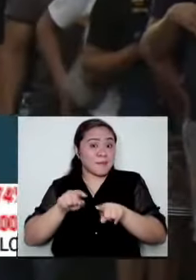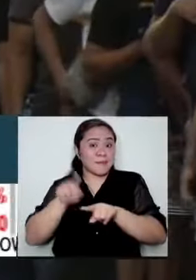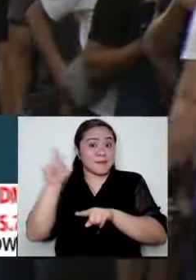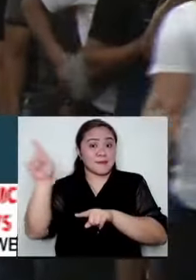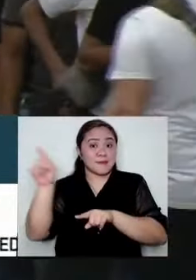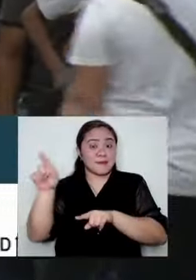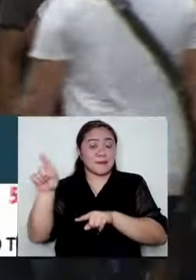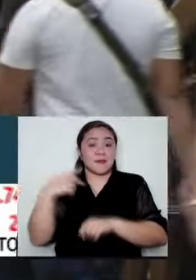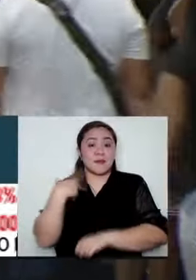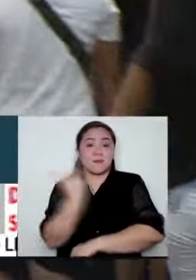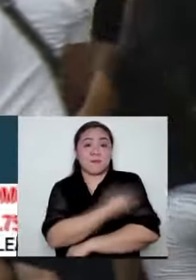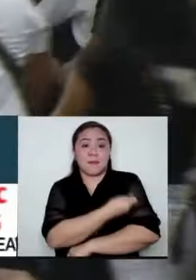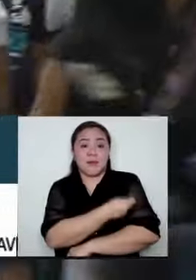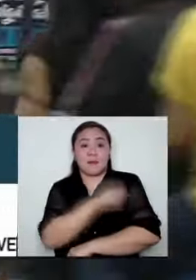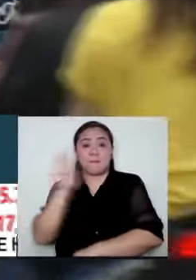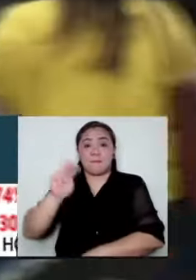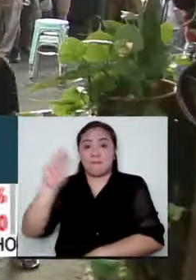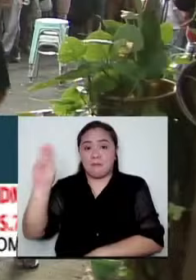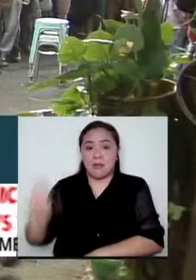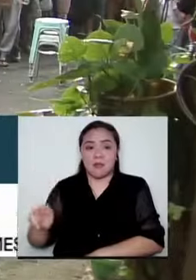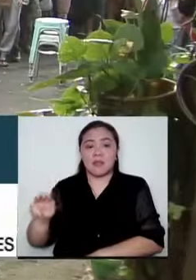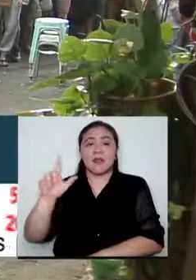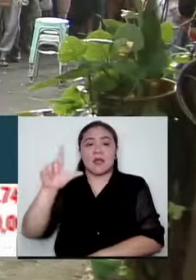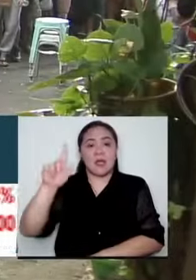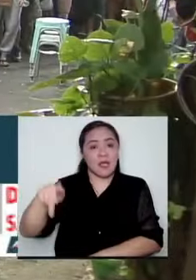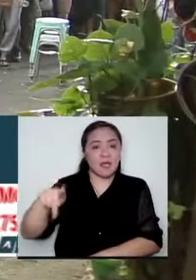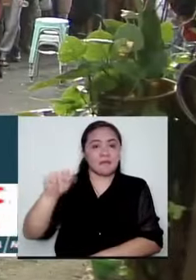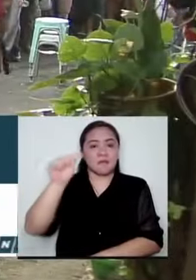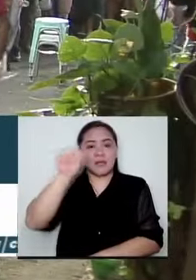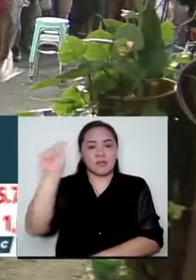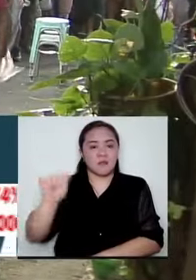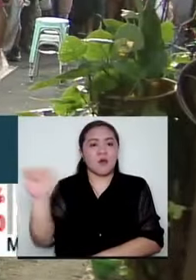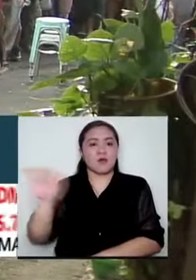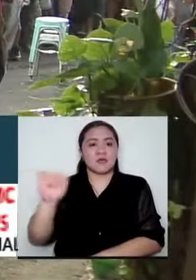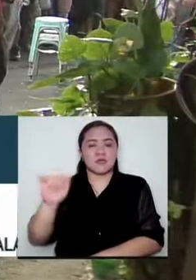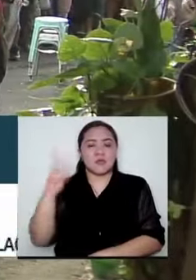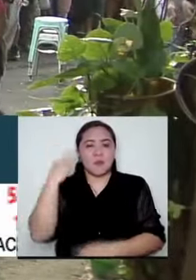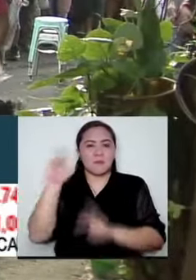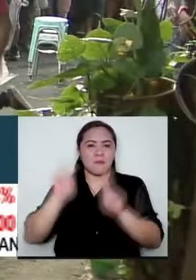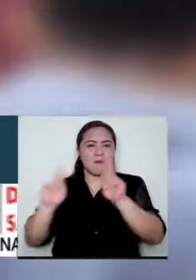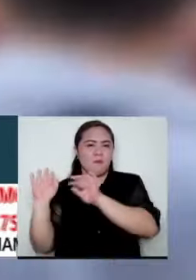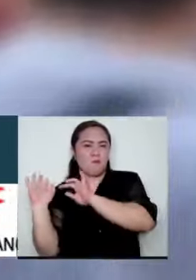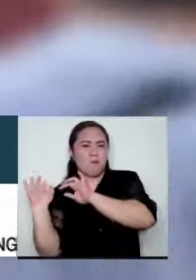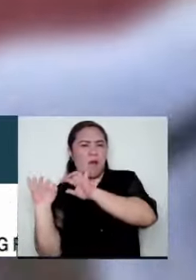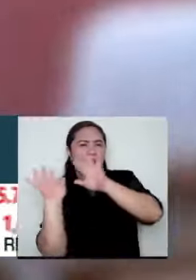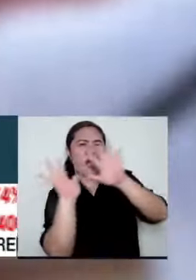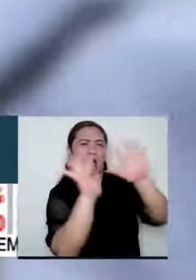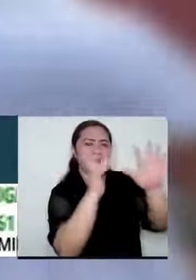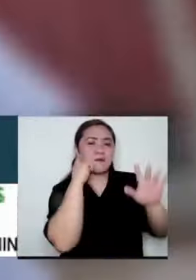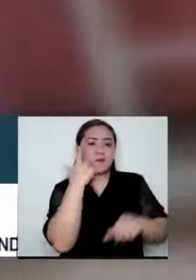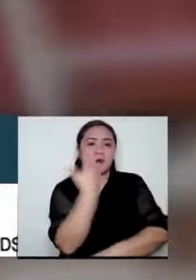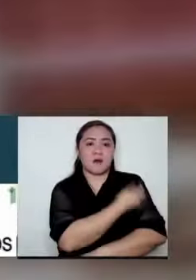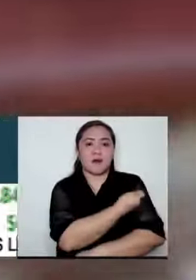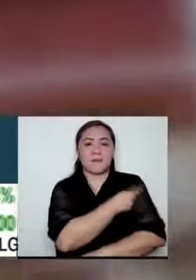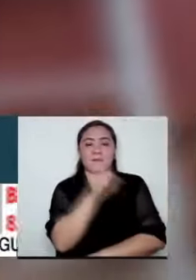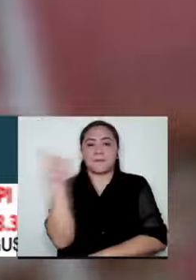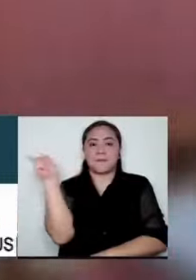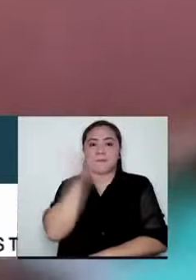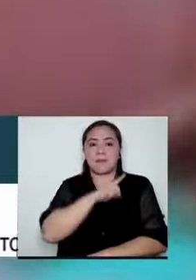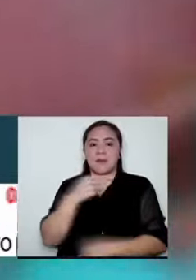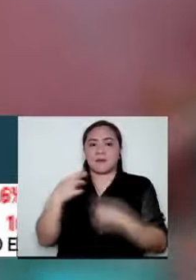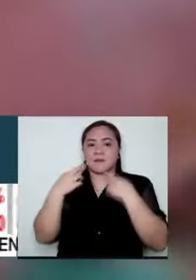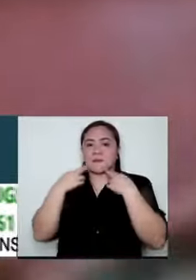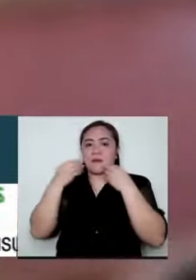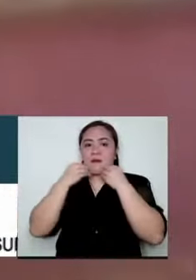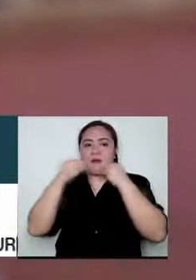Manila, Las Piñas, and Antipolo. Tens of thousands of people rushed to get shots over fake reports. Those